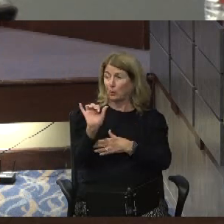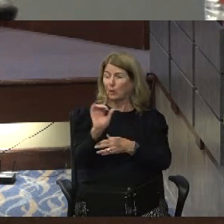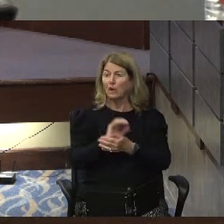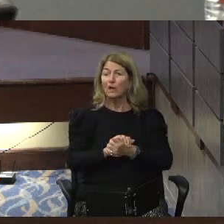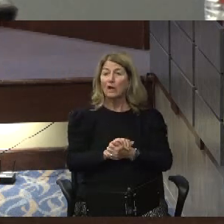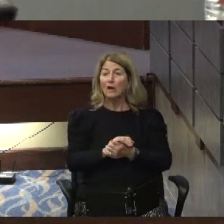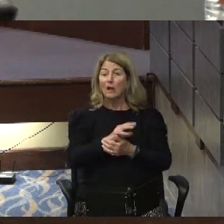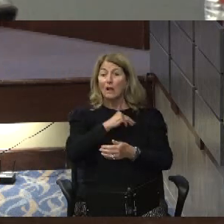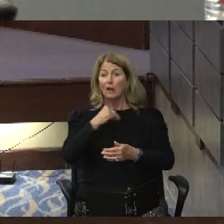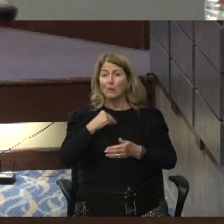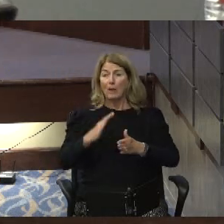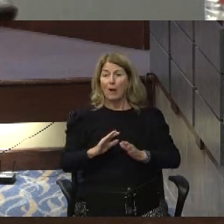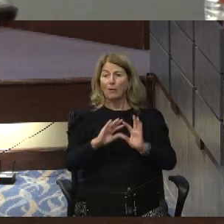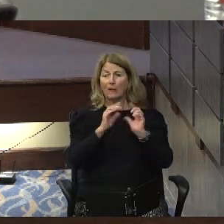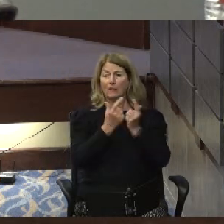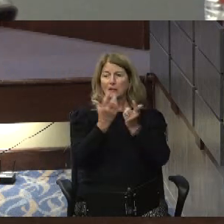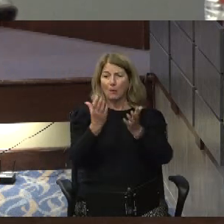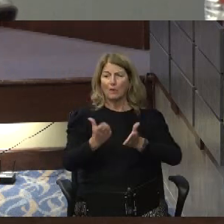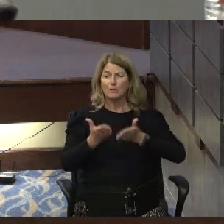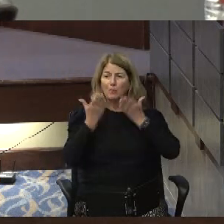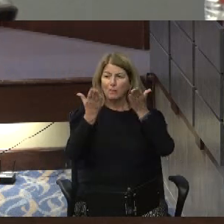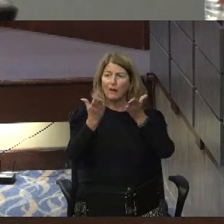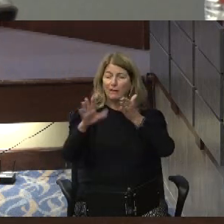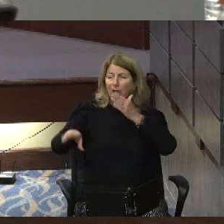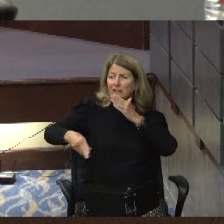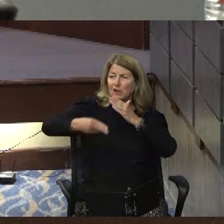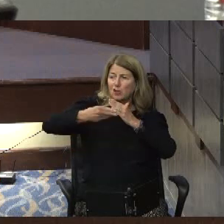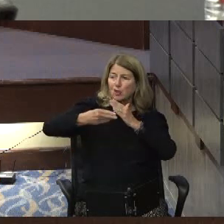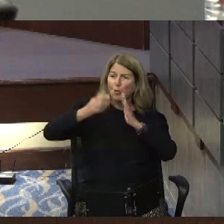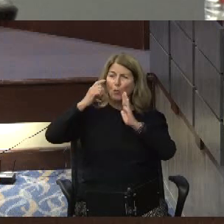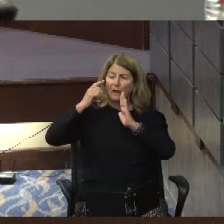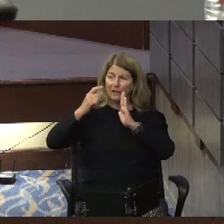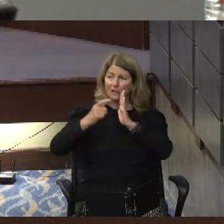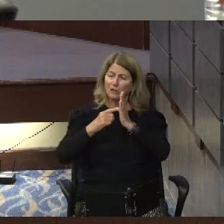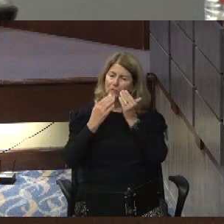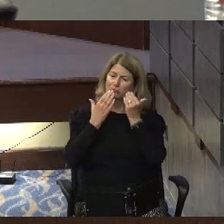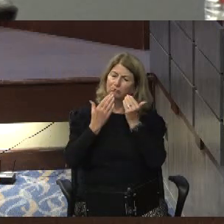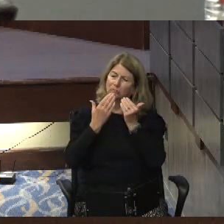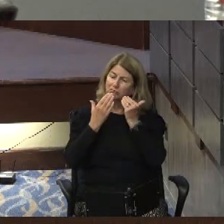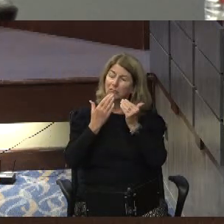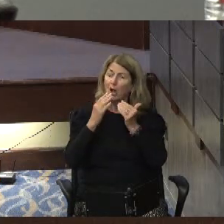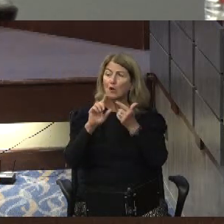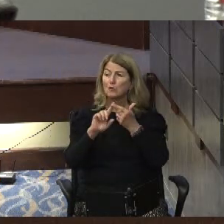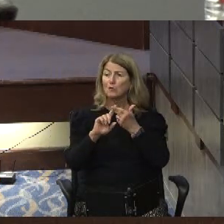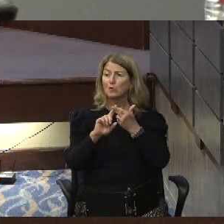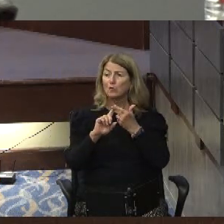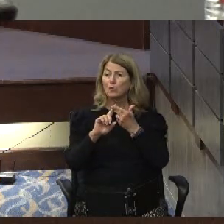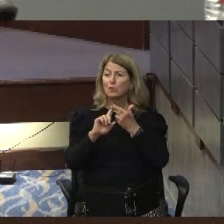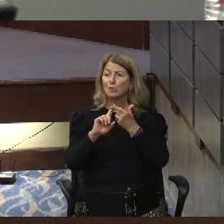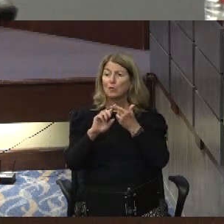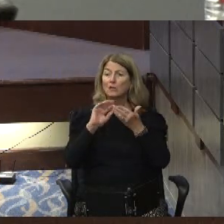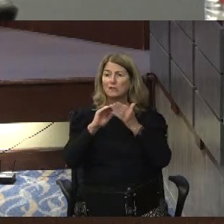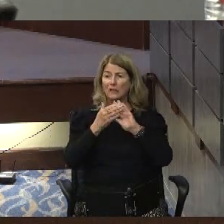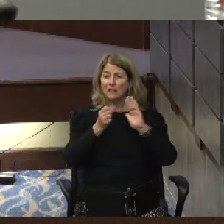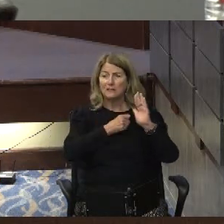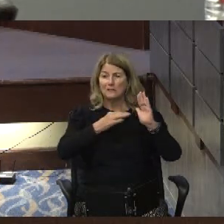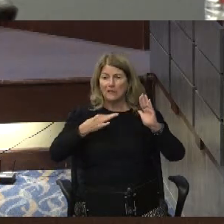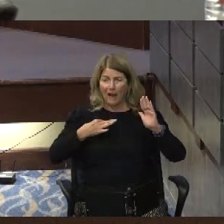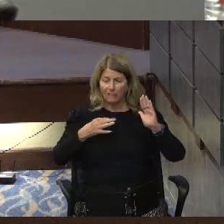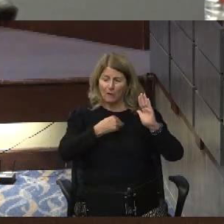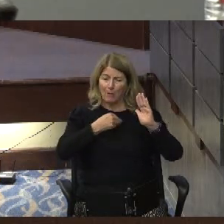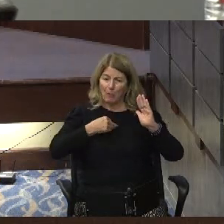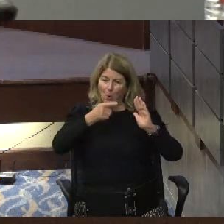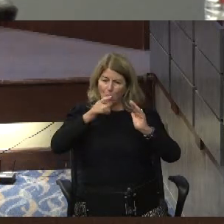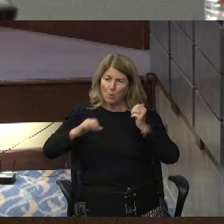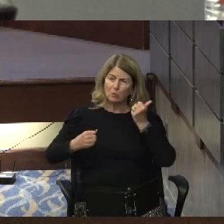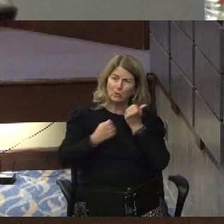Mayor and council wanted to provide an additional recognition and gratitude to the city staff members who supported